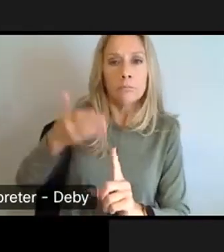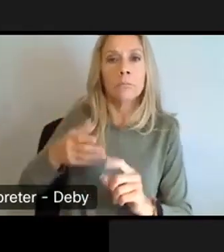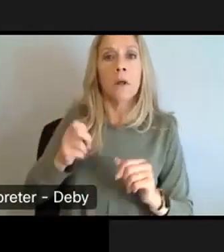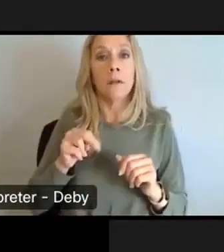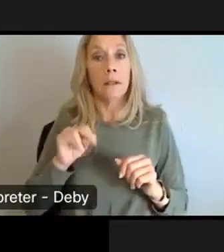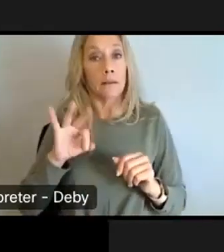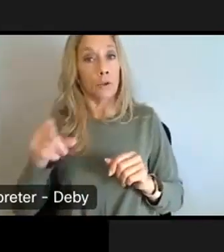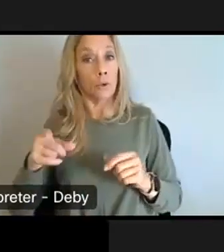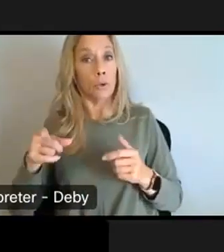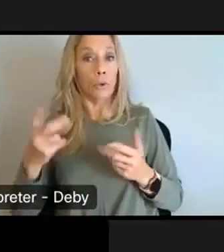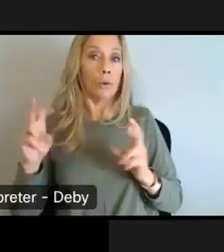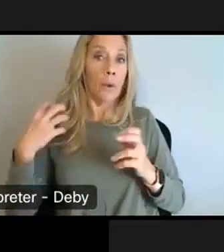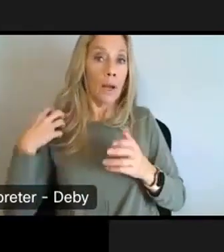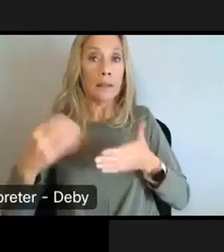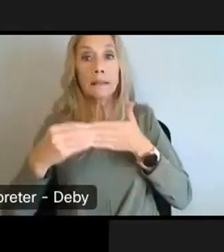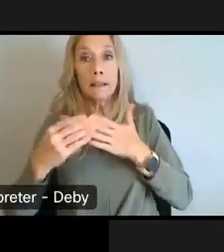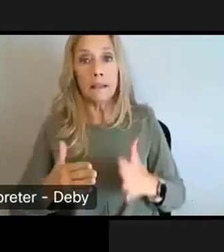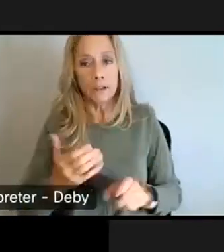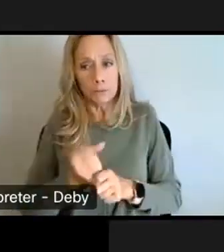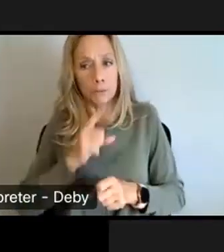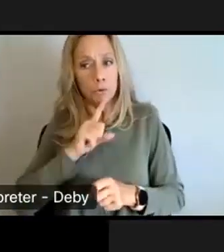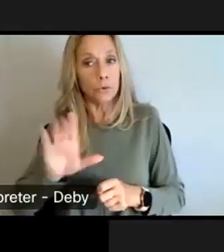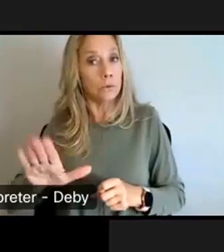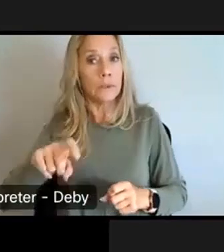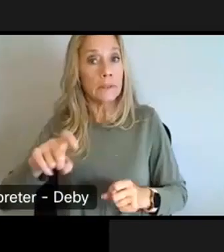making sure that their needs are met.